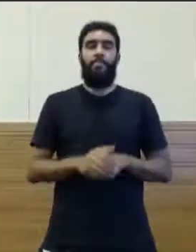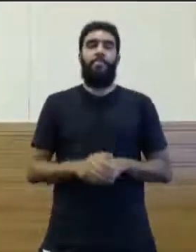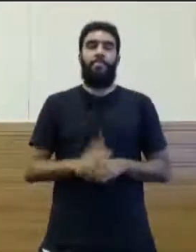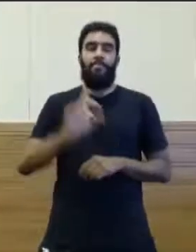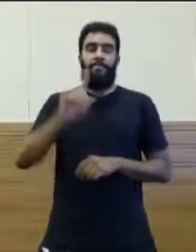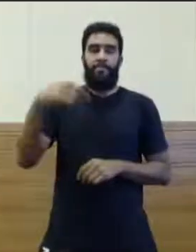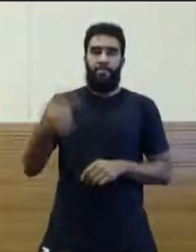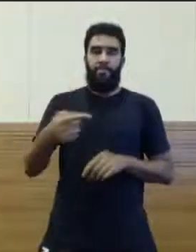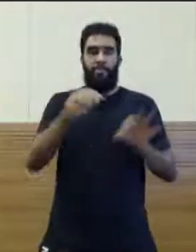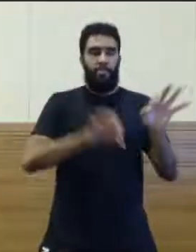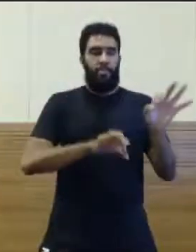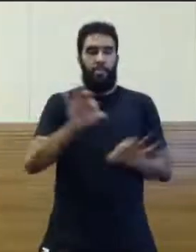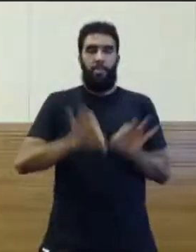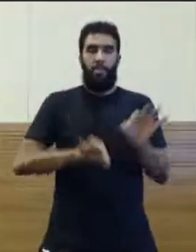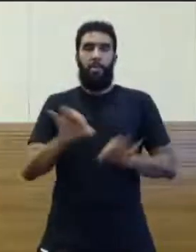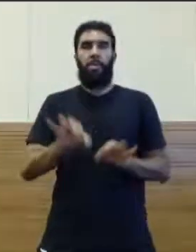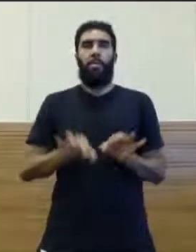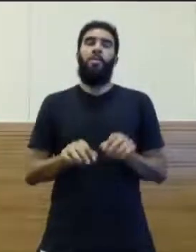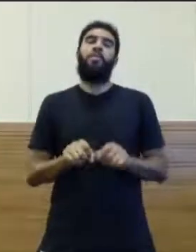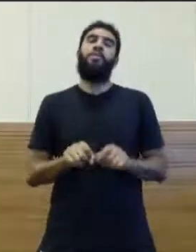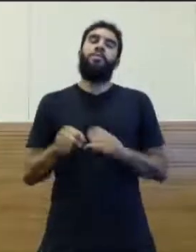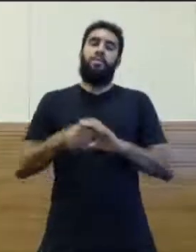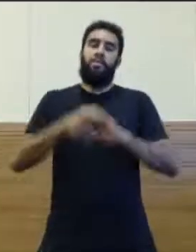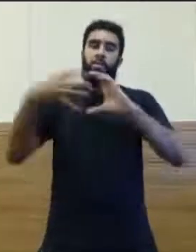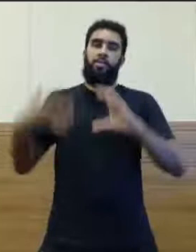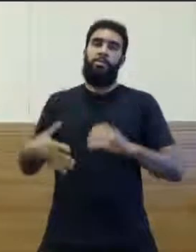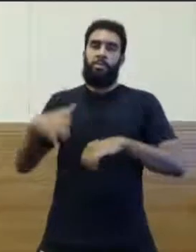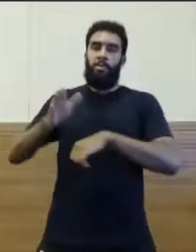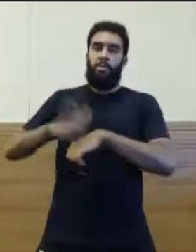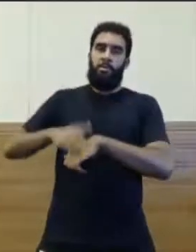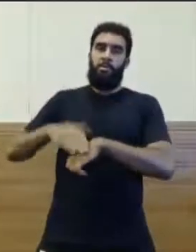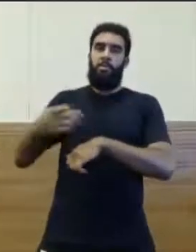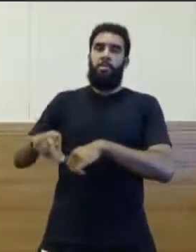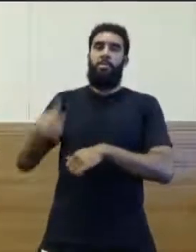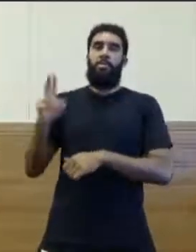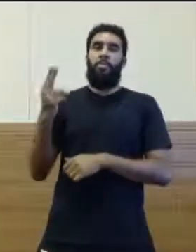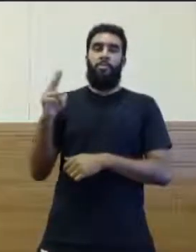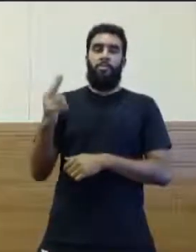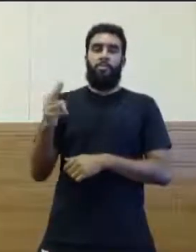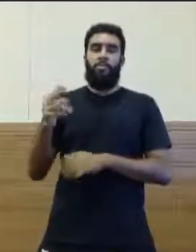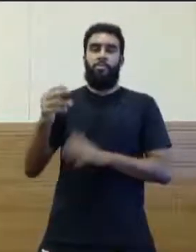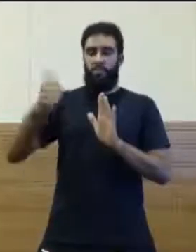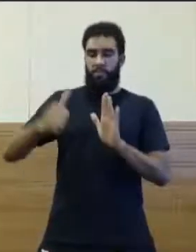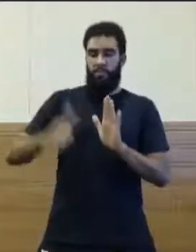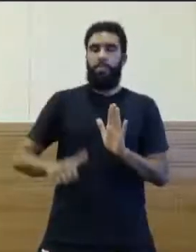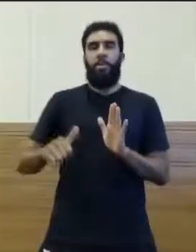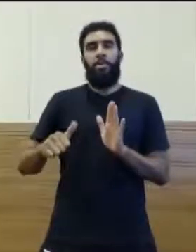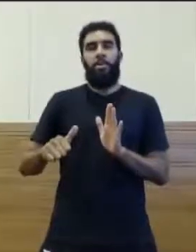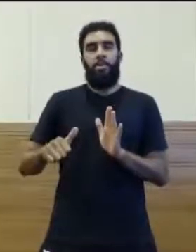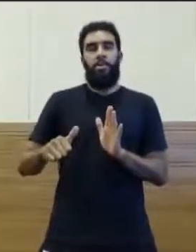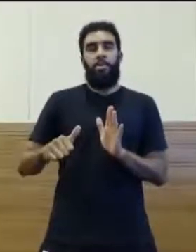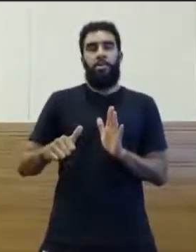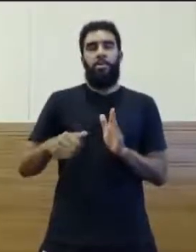After this, we did a process of characterization of the population.